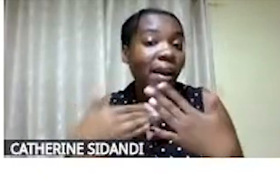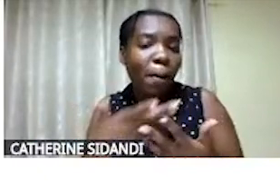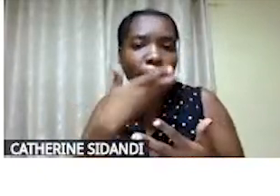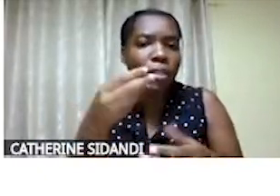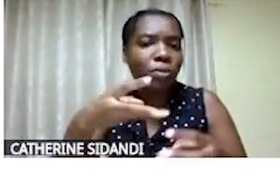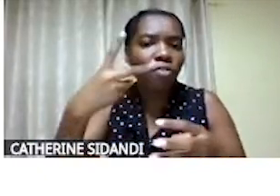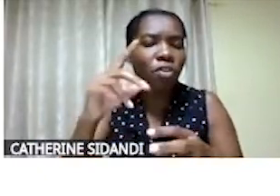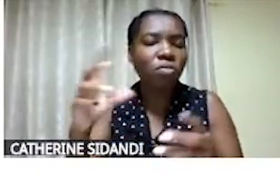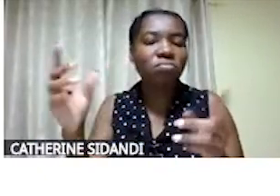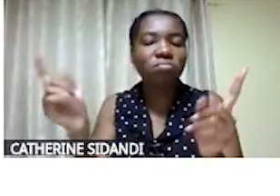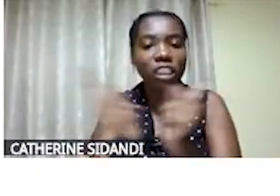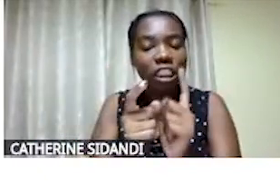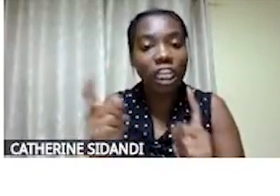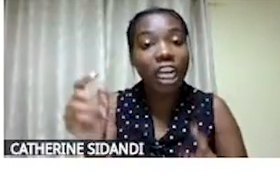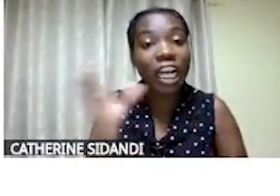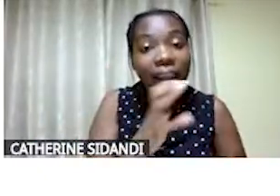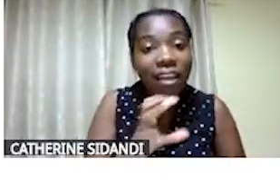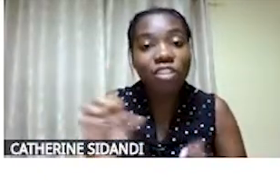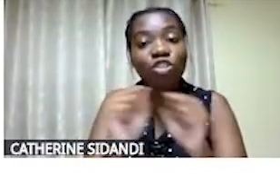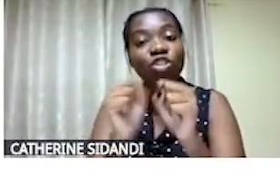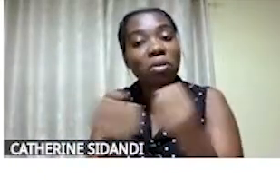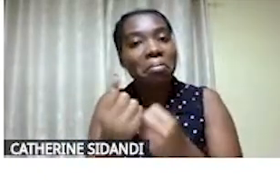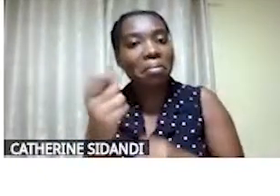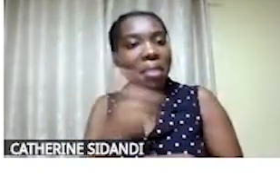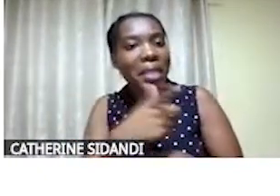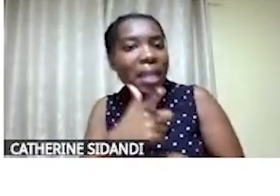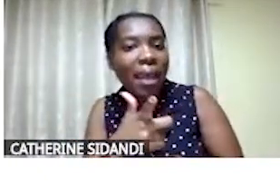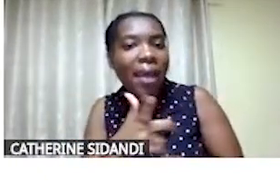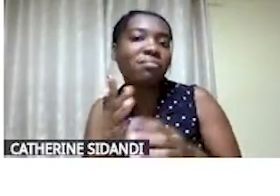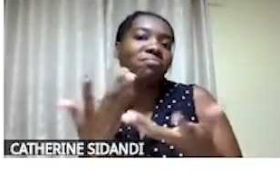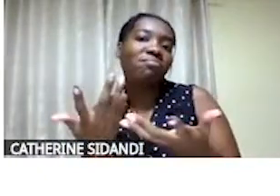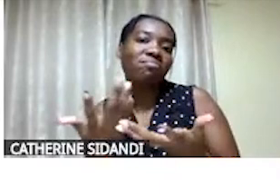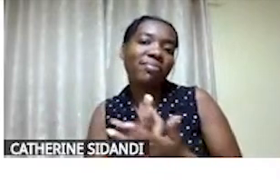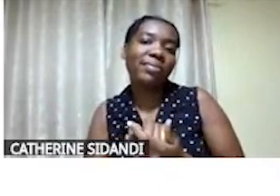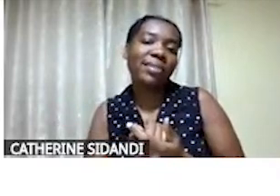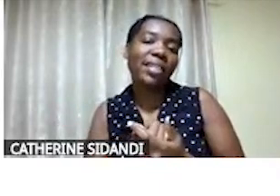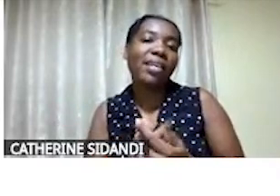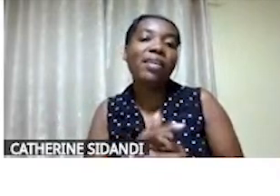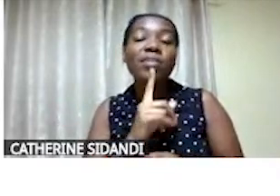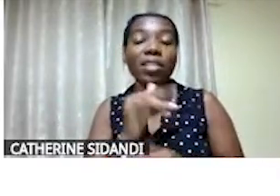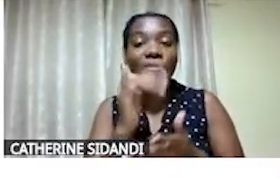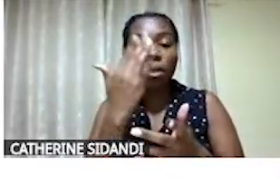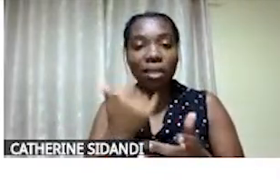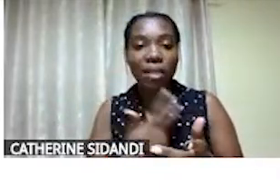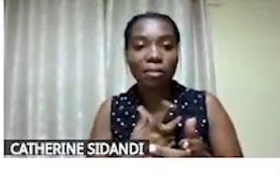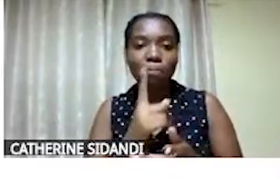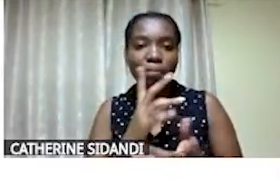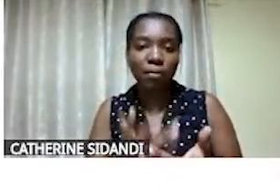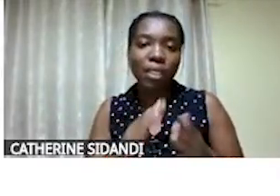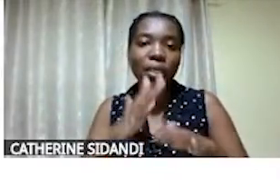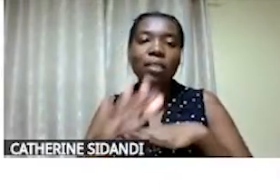reach them? Are they on social media? Is social media the best way to reach them? So that's why I said step 2